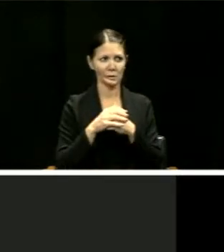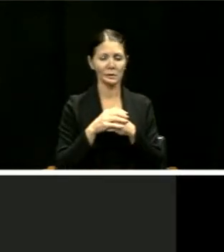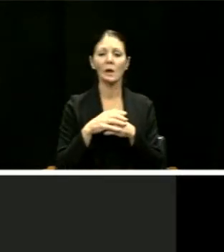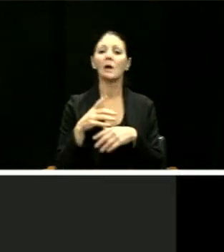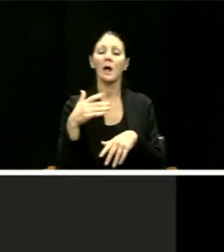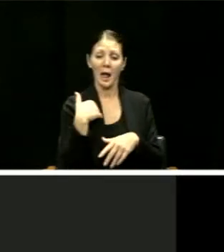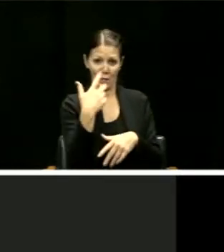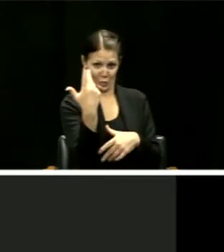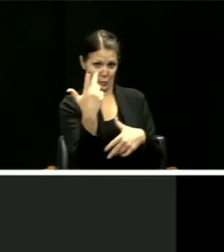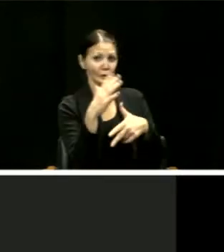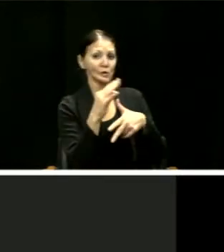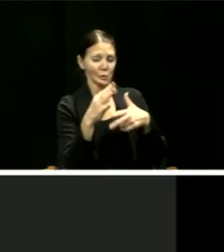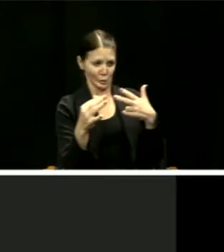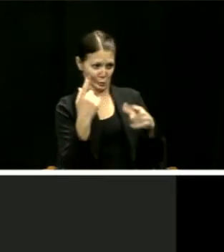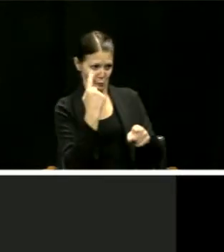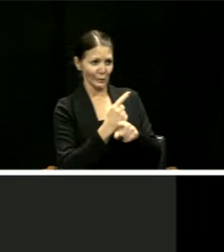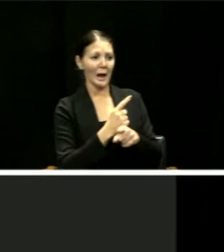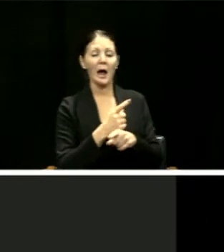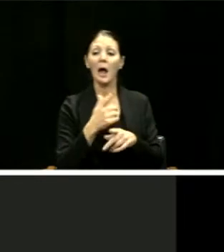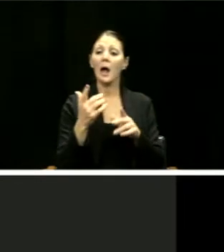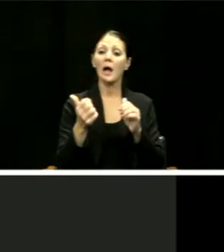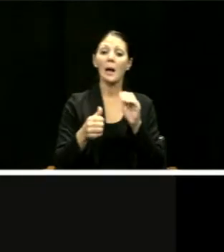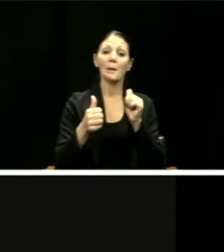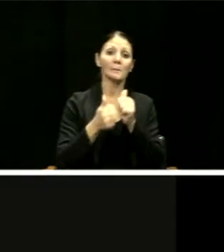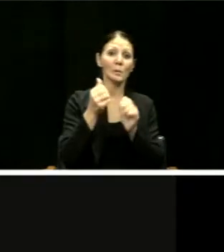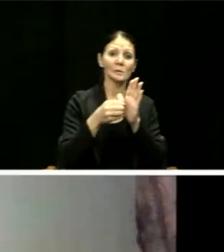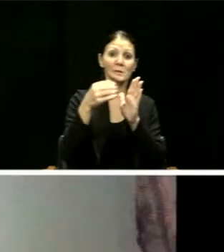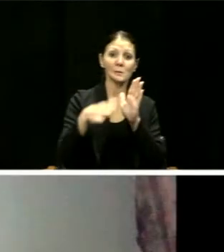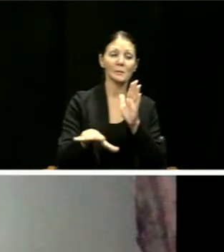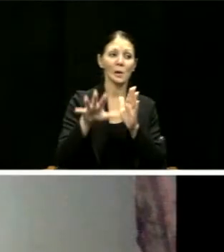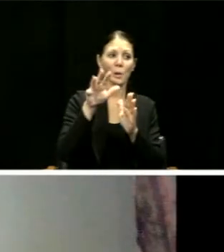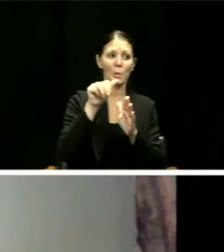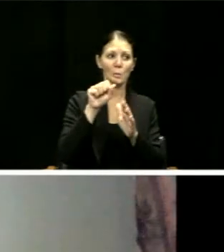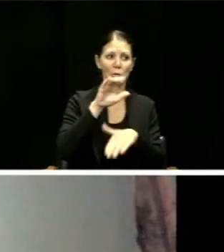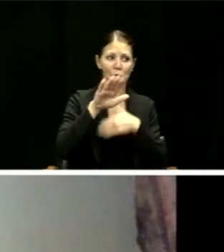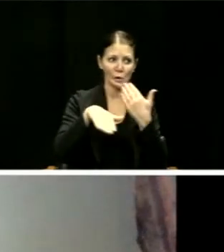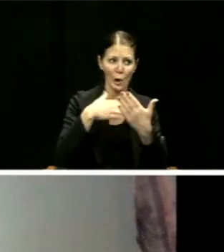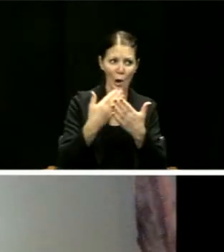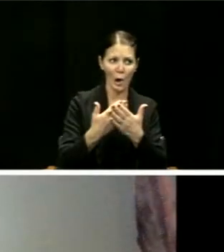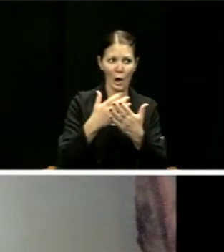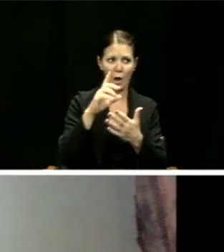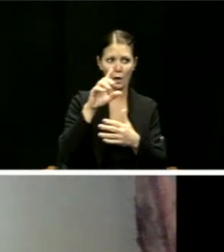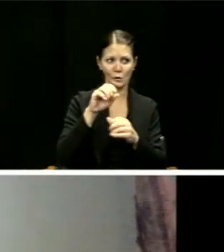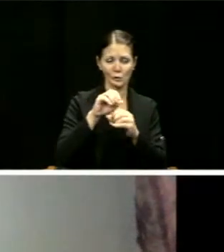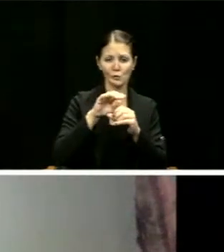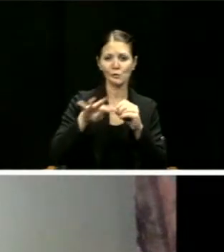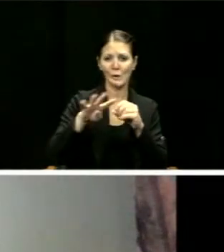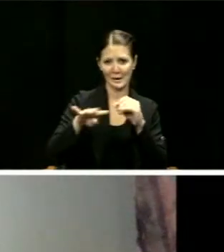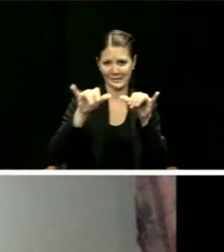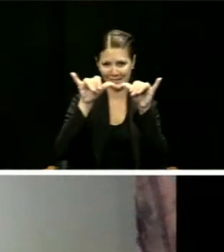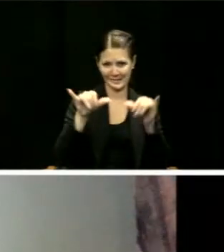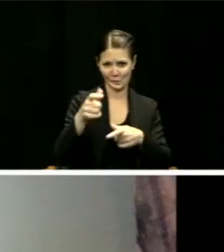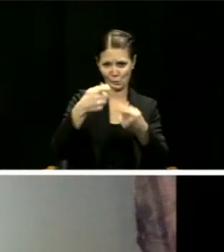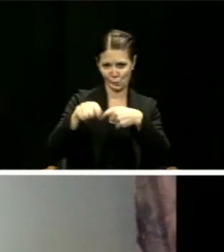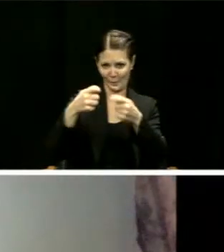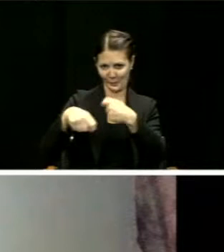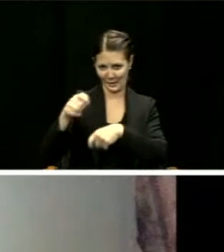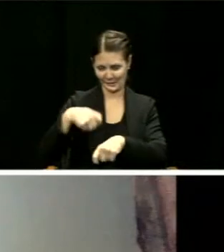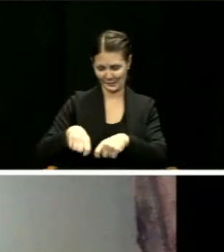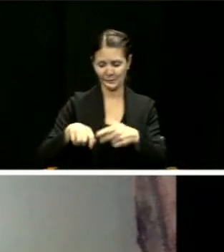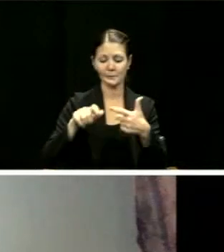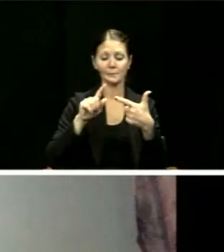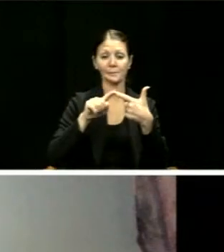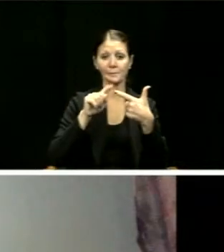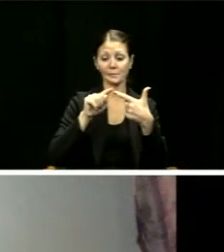3 alternatives, and the most expensive alternative was all drainage system replacements. The second